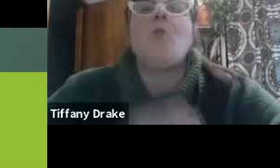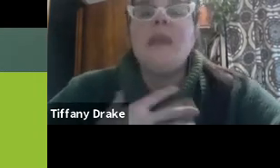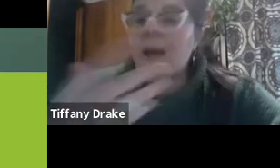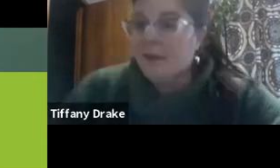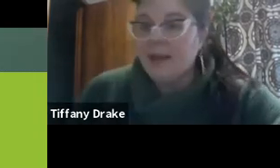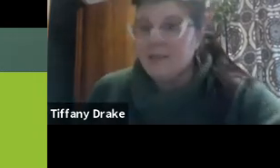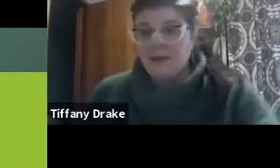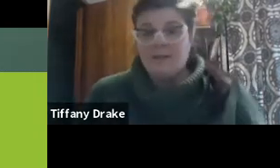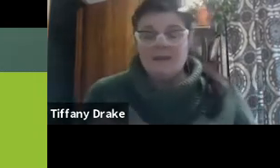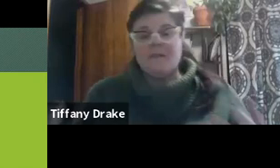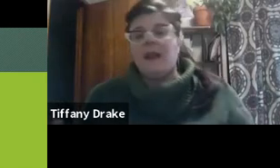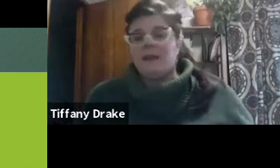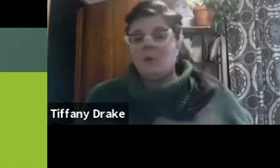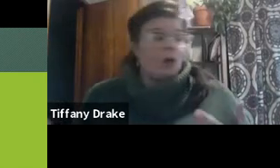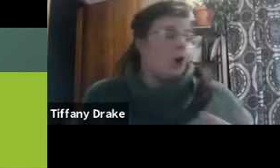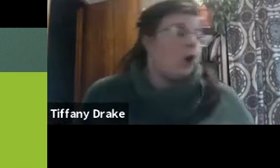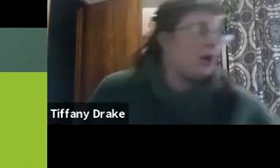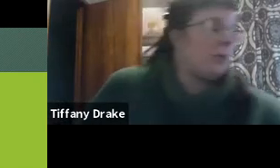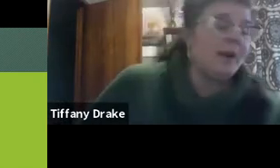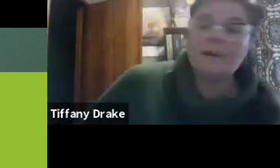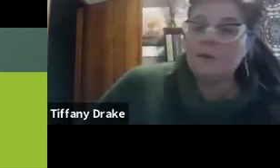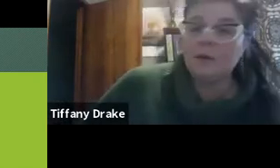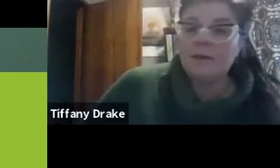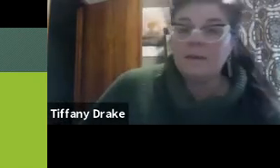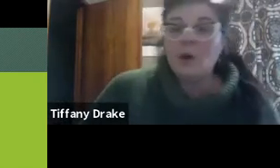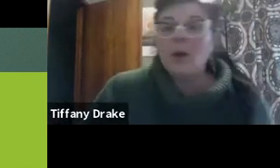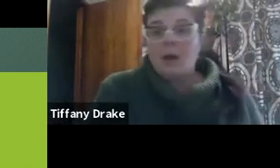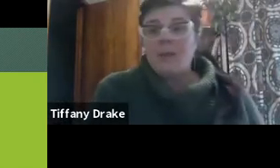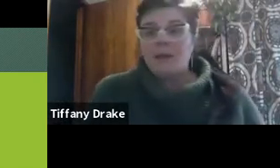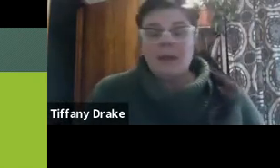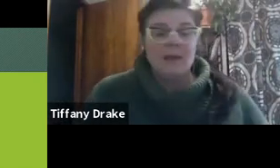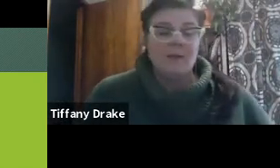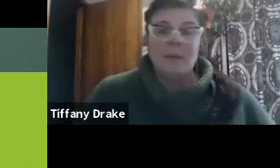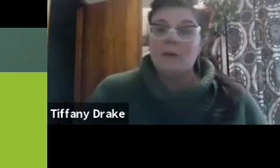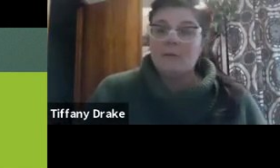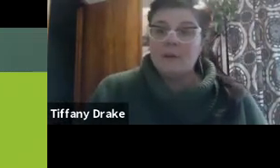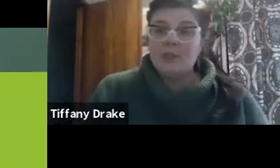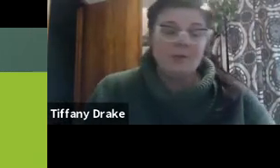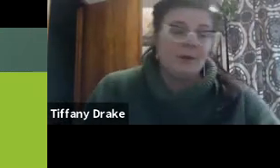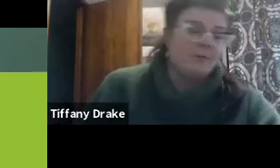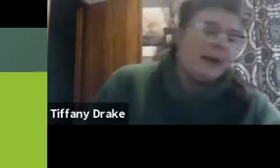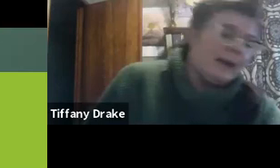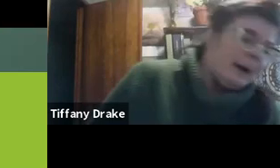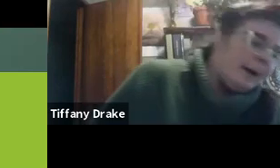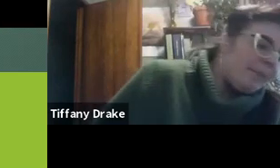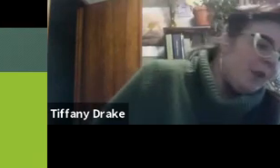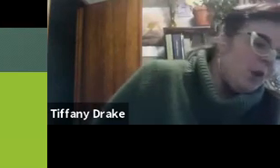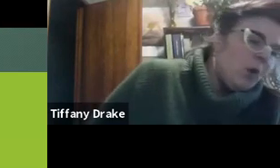unfortunately, we have an idea in society that we're going to call Child Protective Services and they're going to come in and make things better for the children,